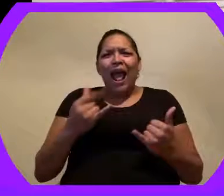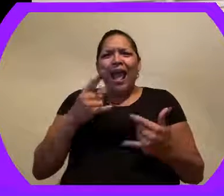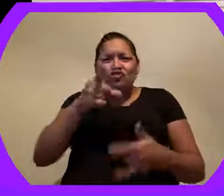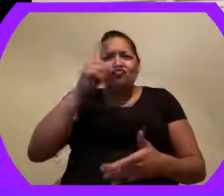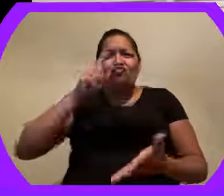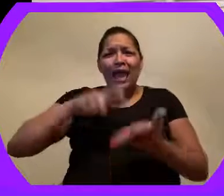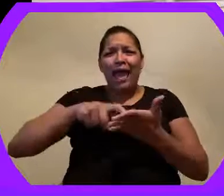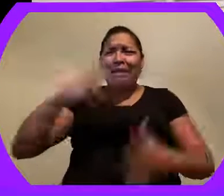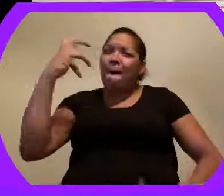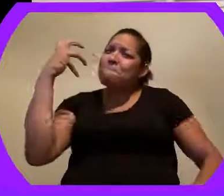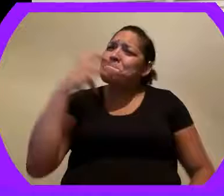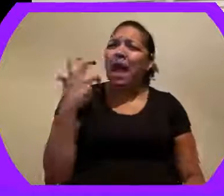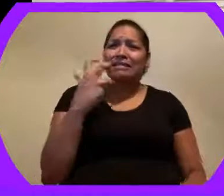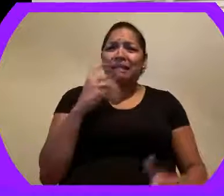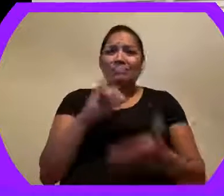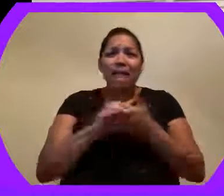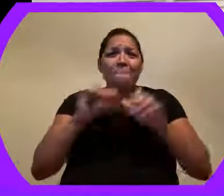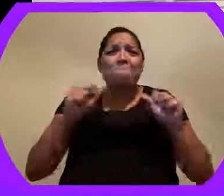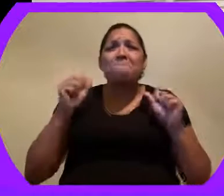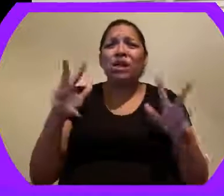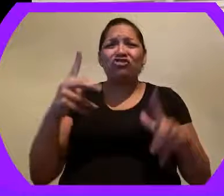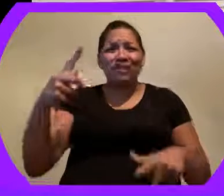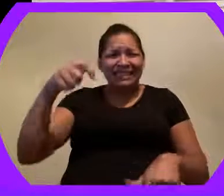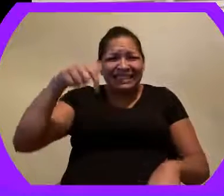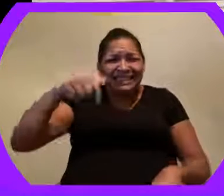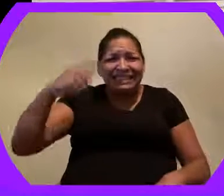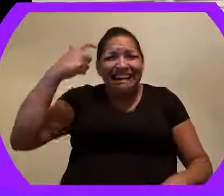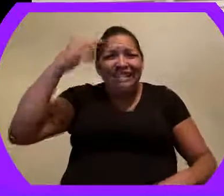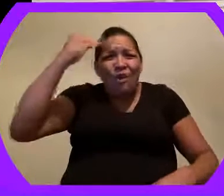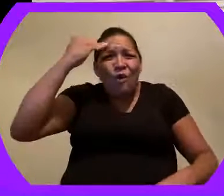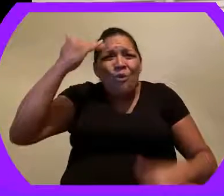and realizing the amazingness and the